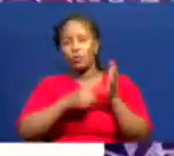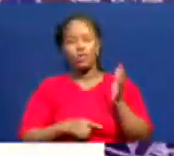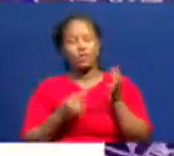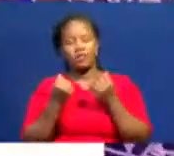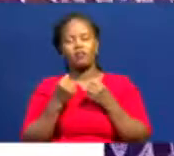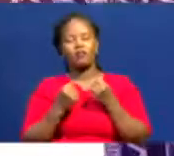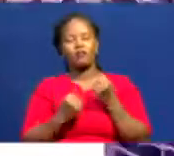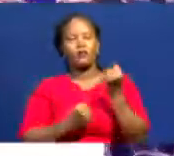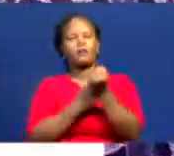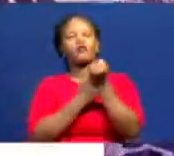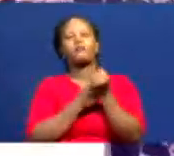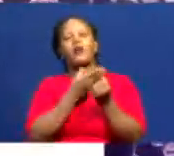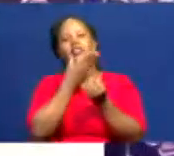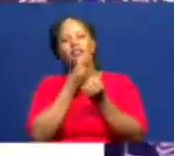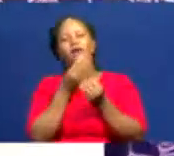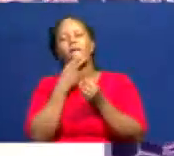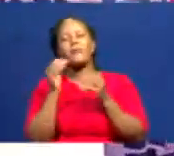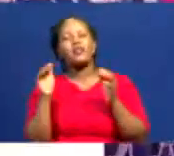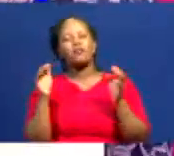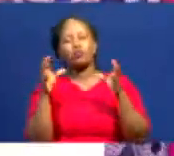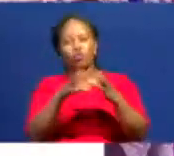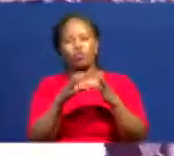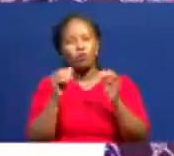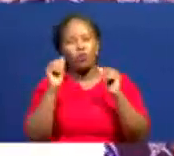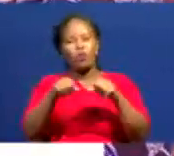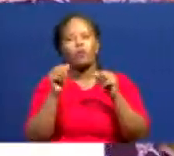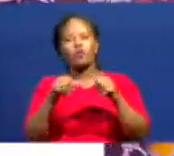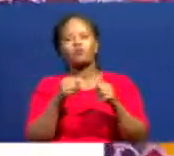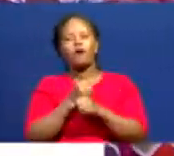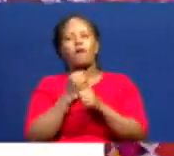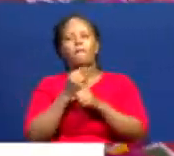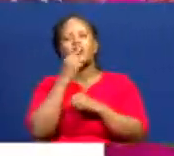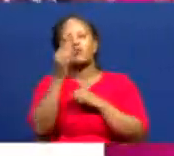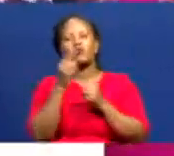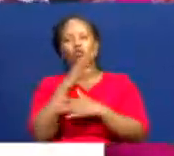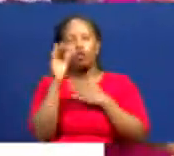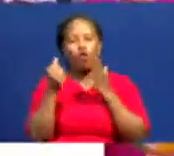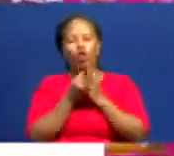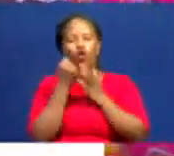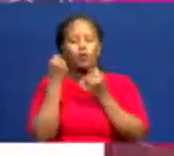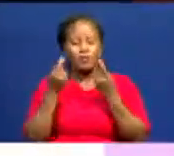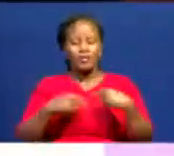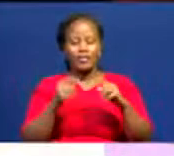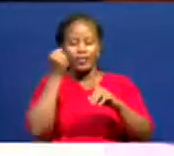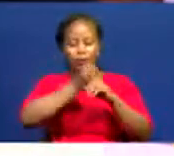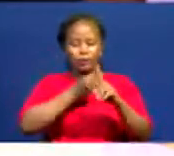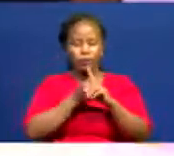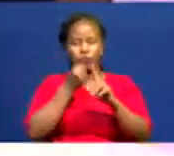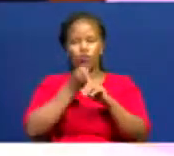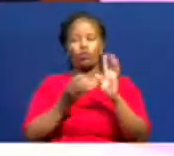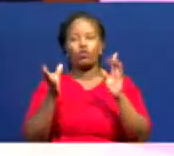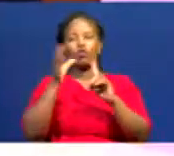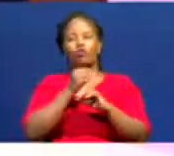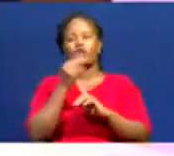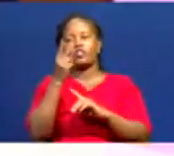counterpart may have finally put the wind in their sails in the push for the two-thirds gender principle.